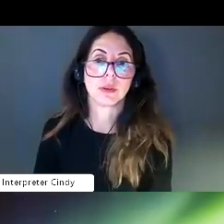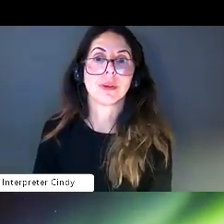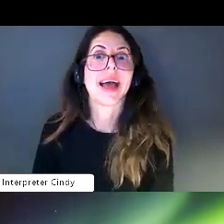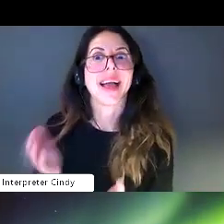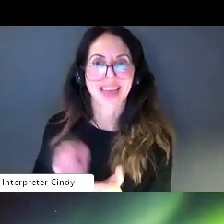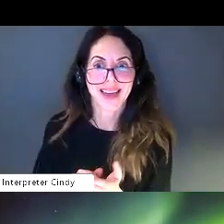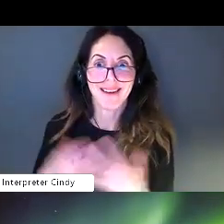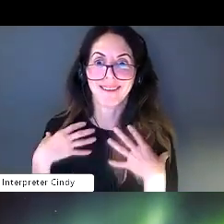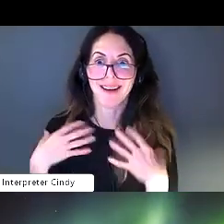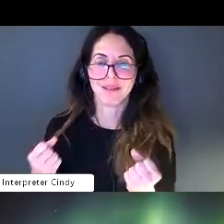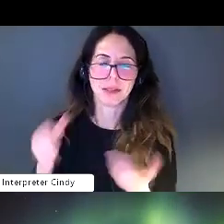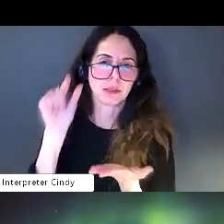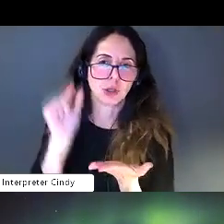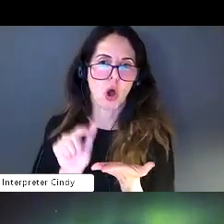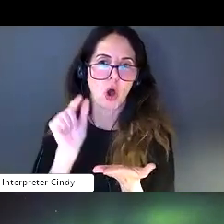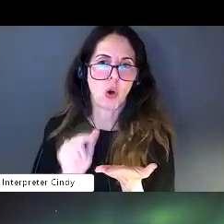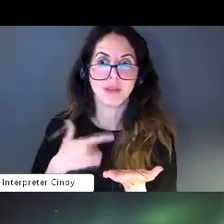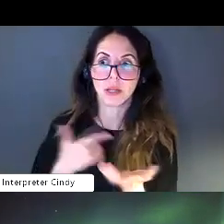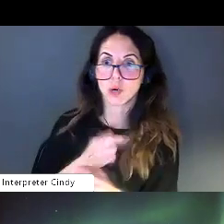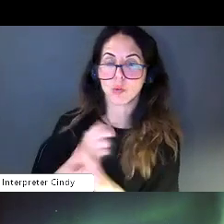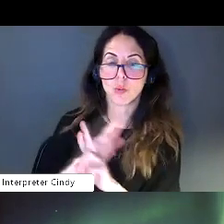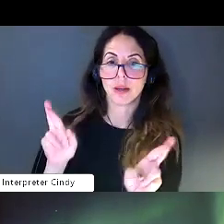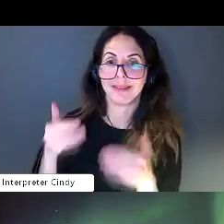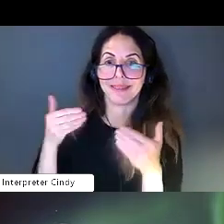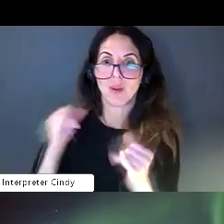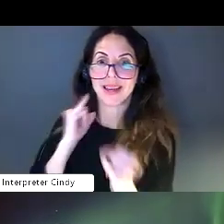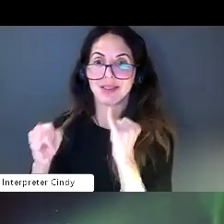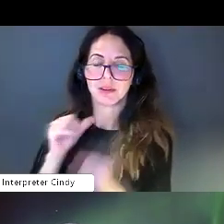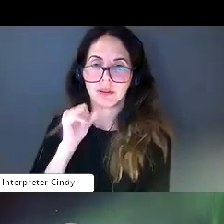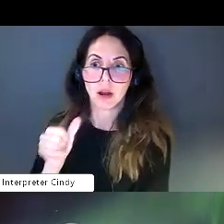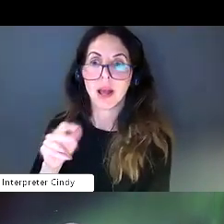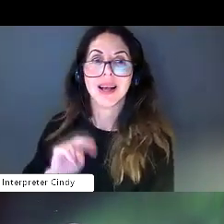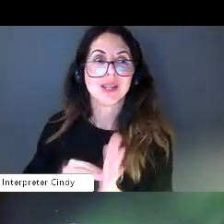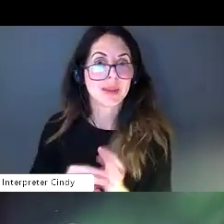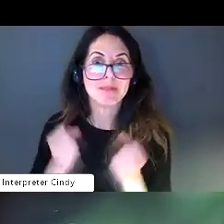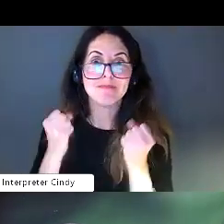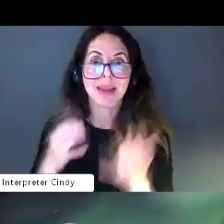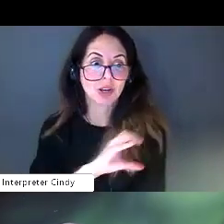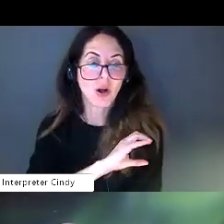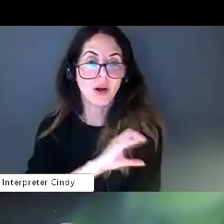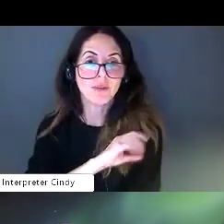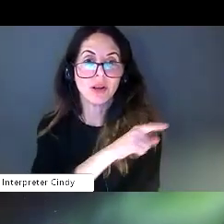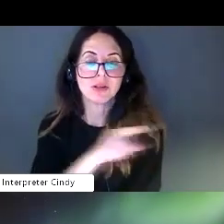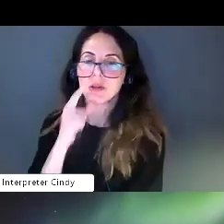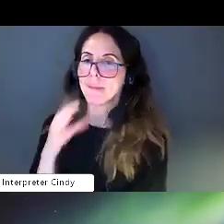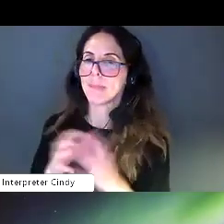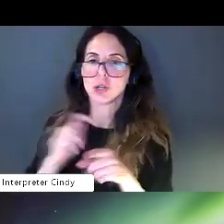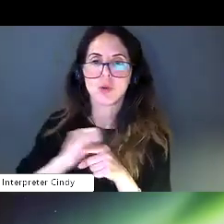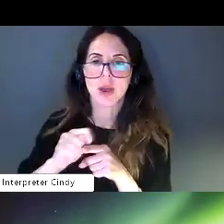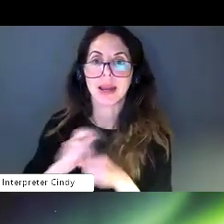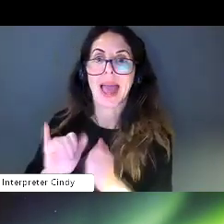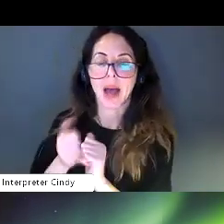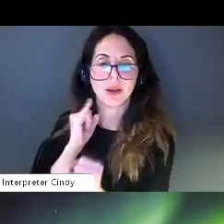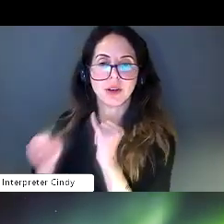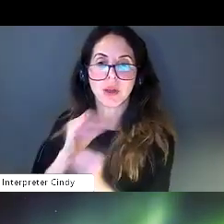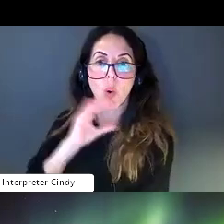low confidence in their level of preparedness. So you're seeing not many officers have received training regarding interviewing older